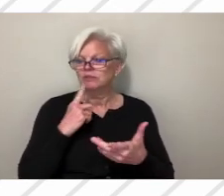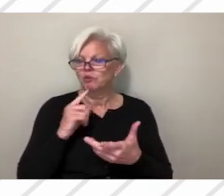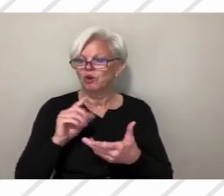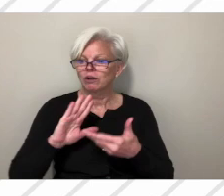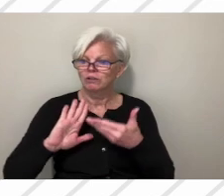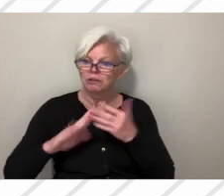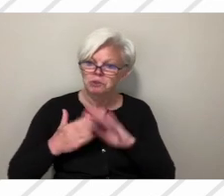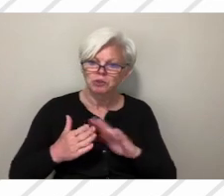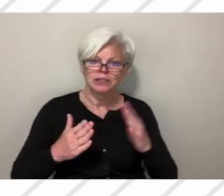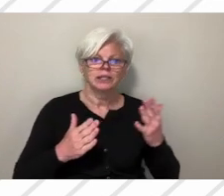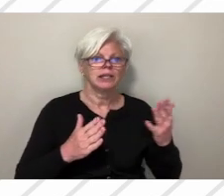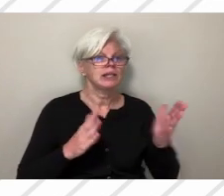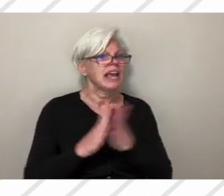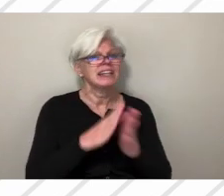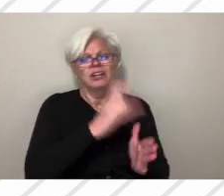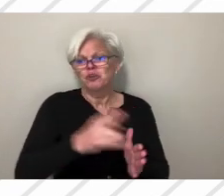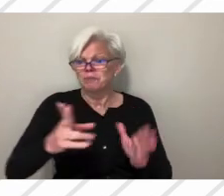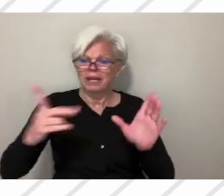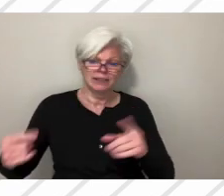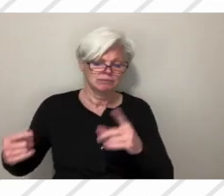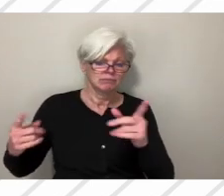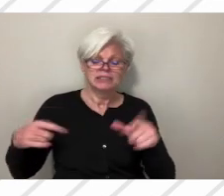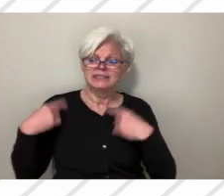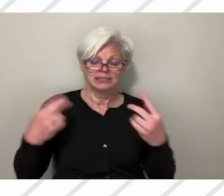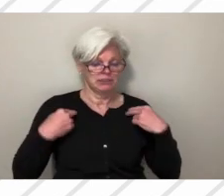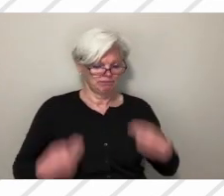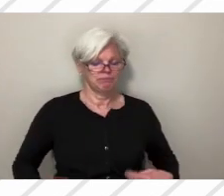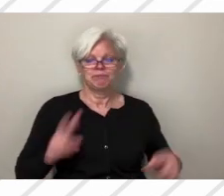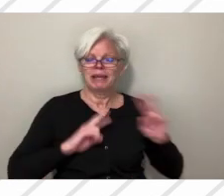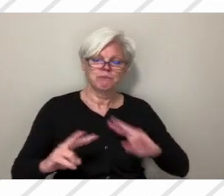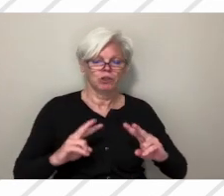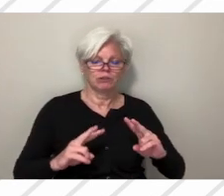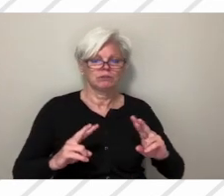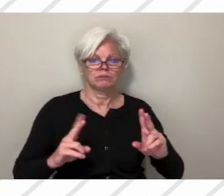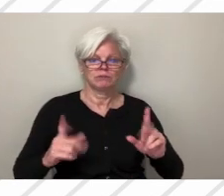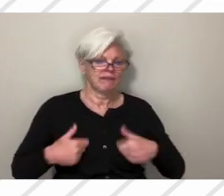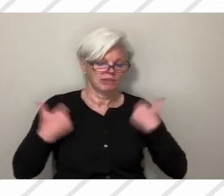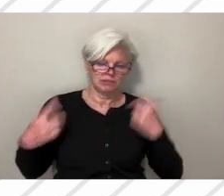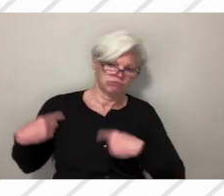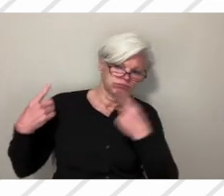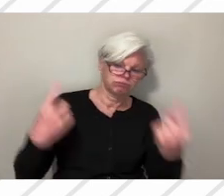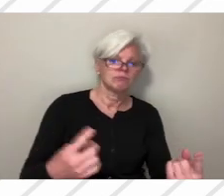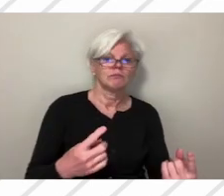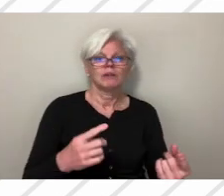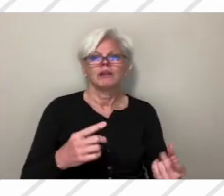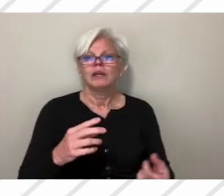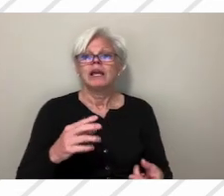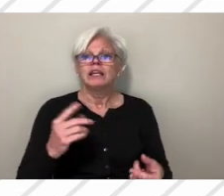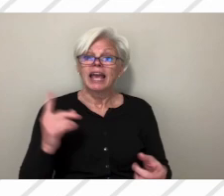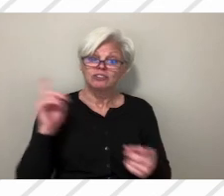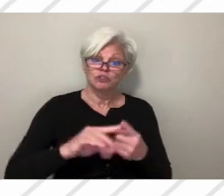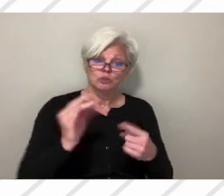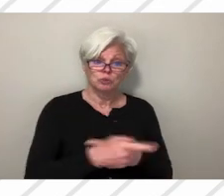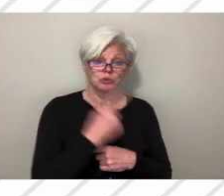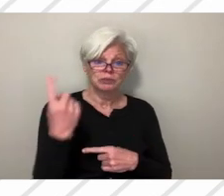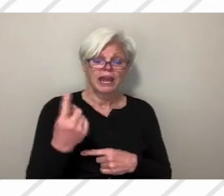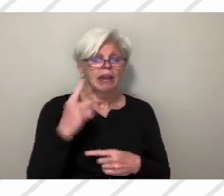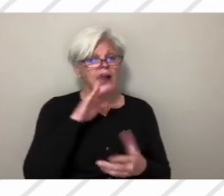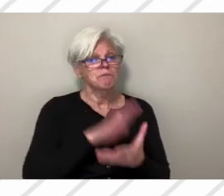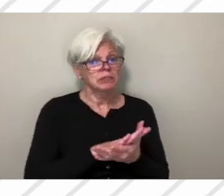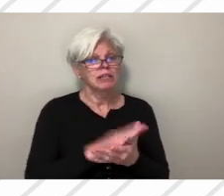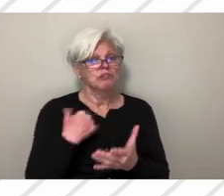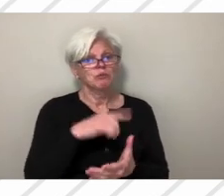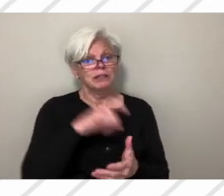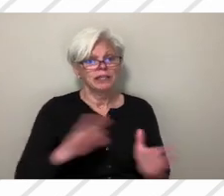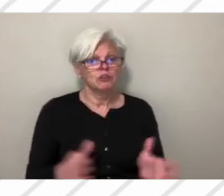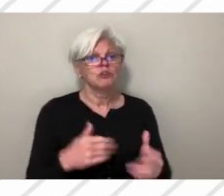existed. And to this day, I really believe that what we need is to encourage more young people to